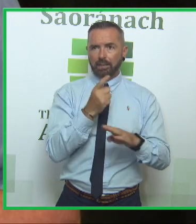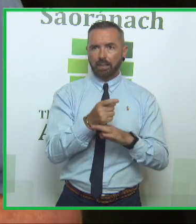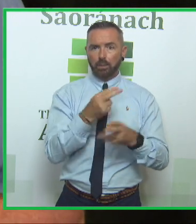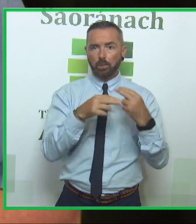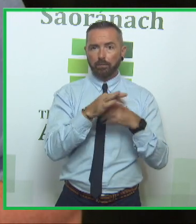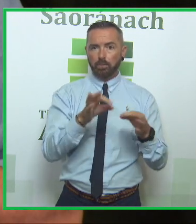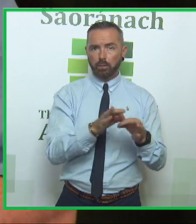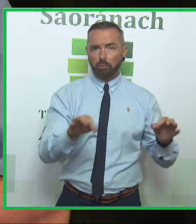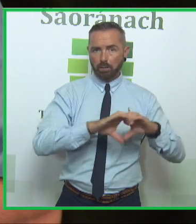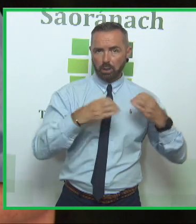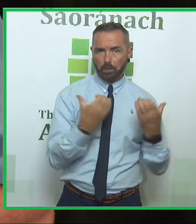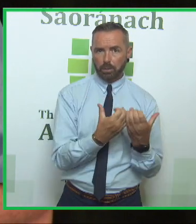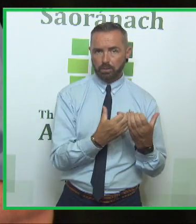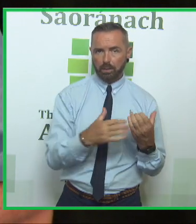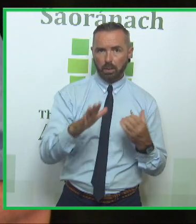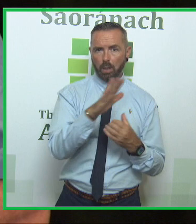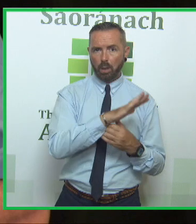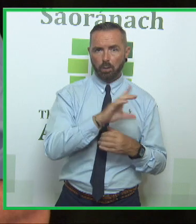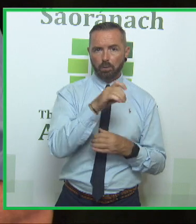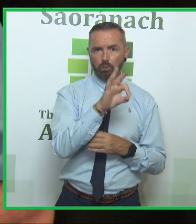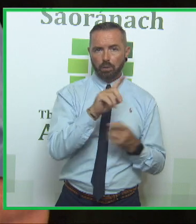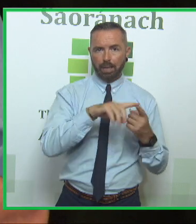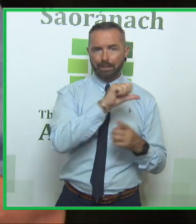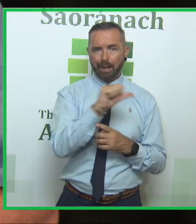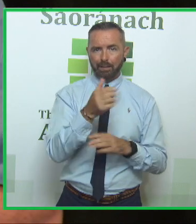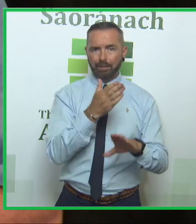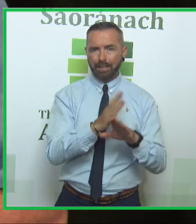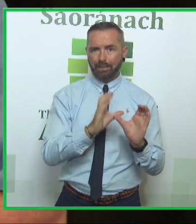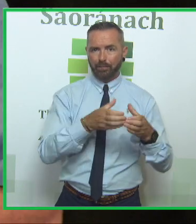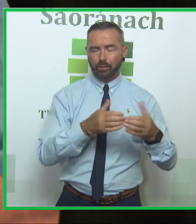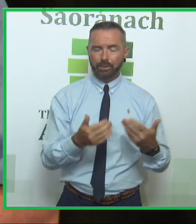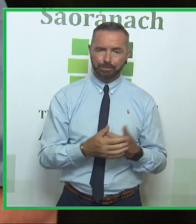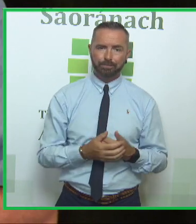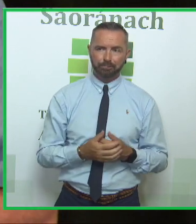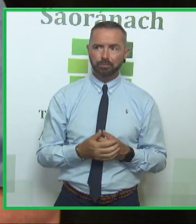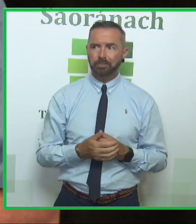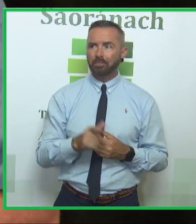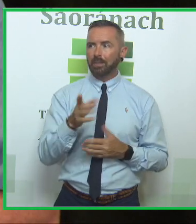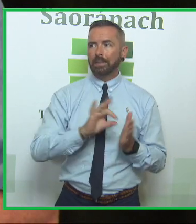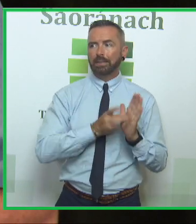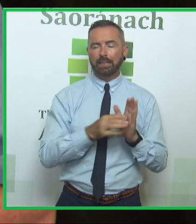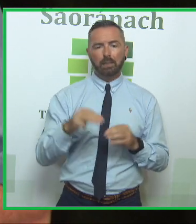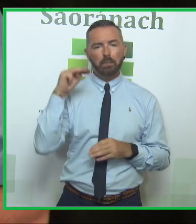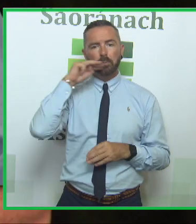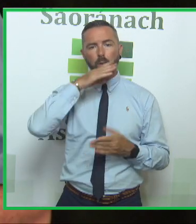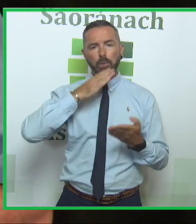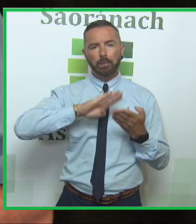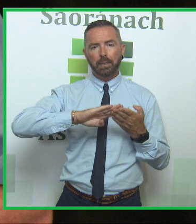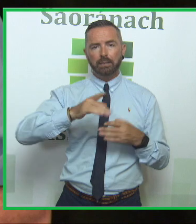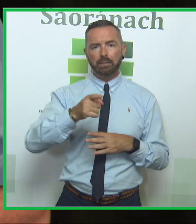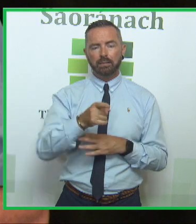the ground in terms of the local drug and alcohol task forces as well. It's something that I suppose a key message that I'd like